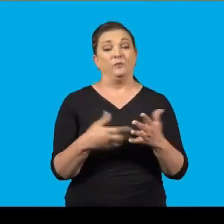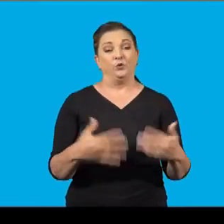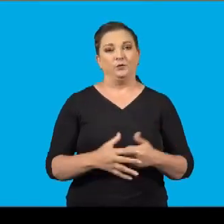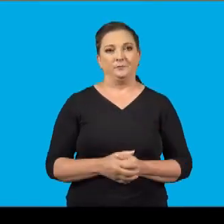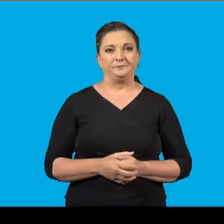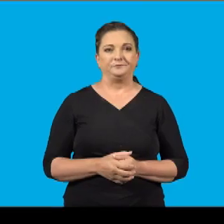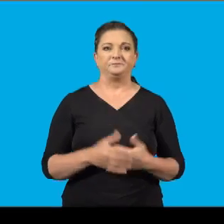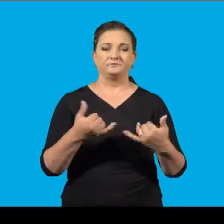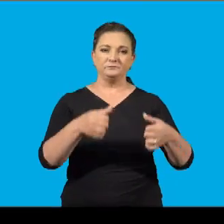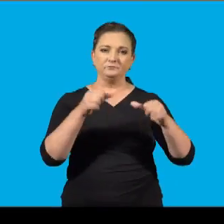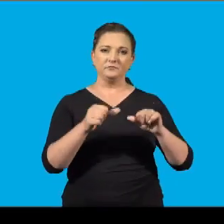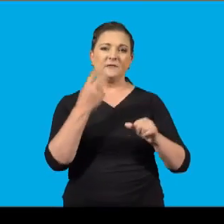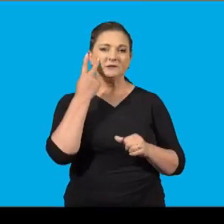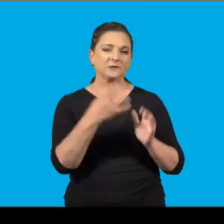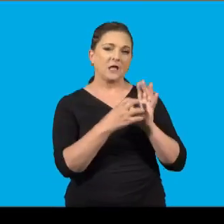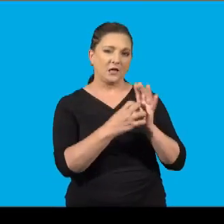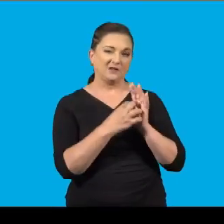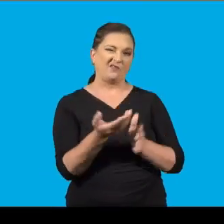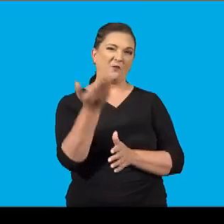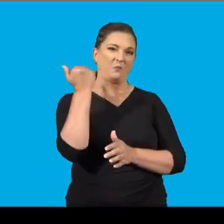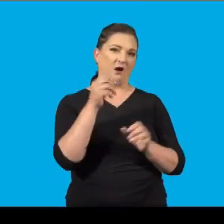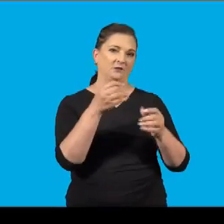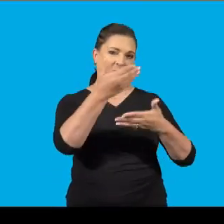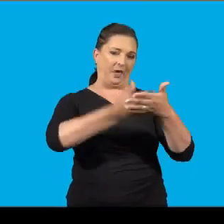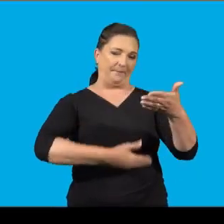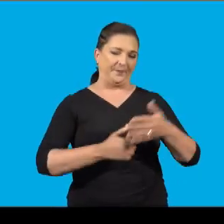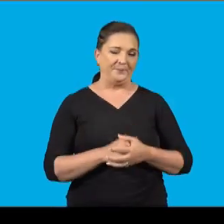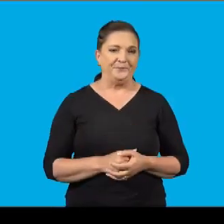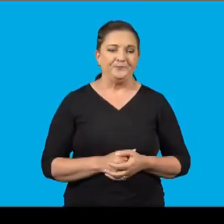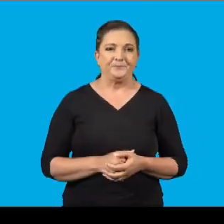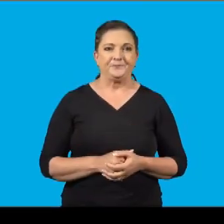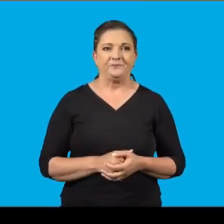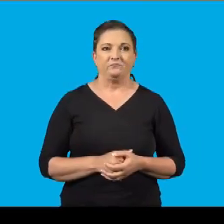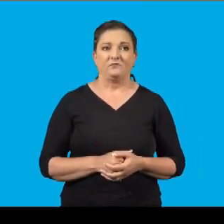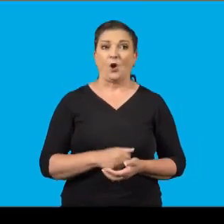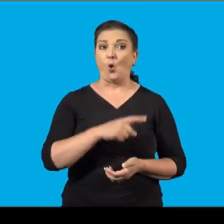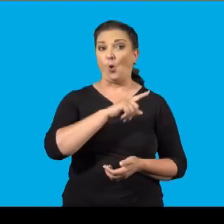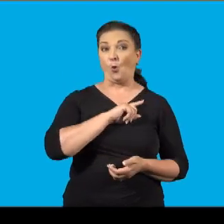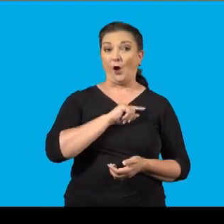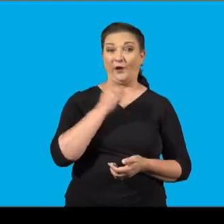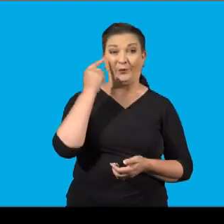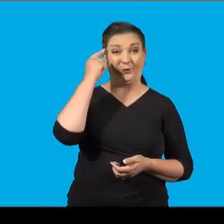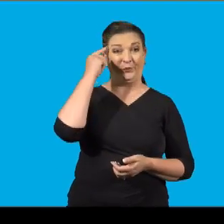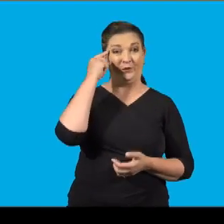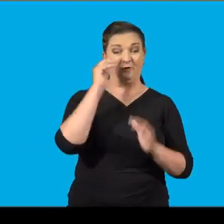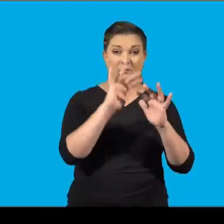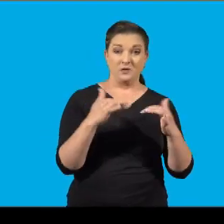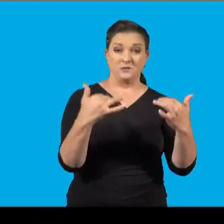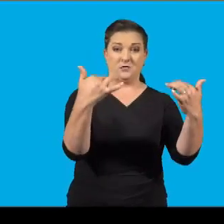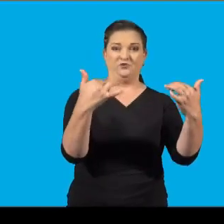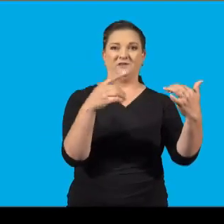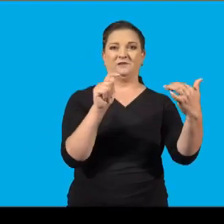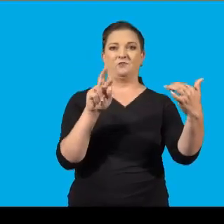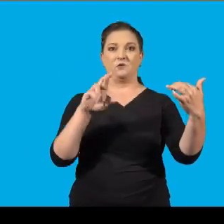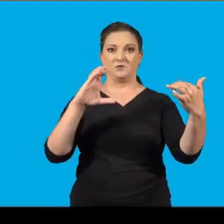very important. Now, let's look at our example from a past paper. Why do you think the hearings of the